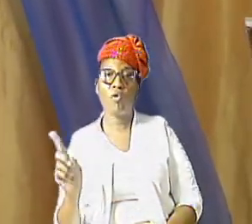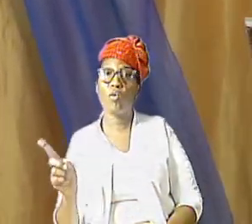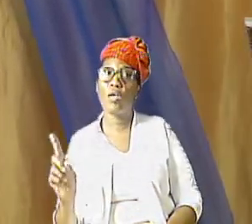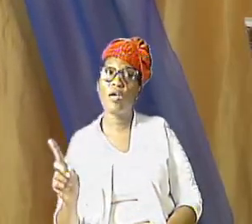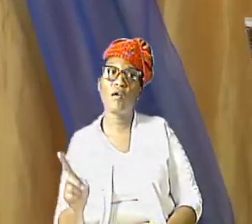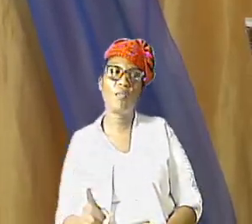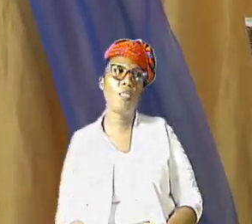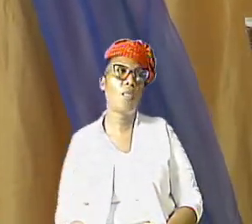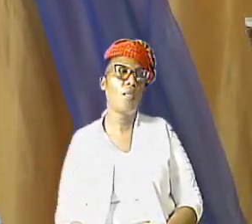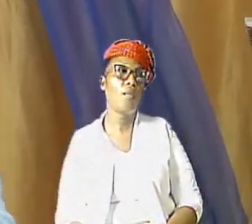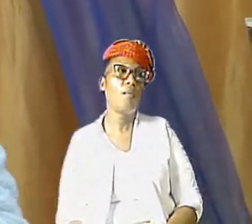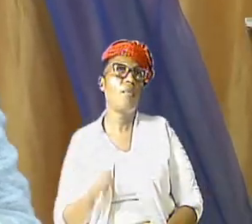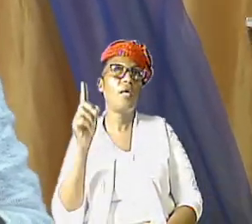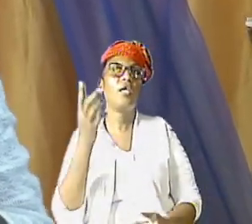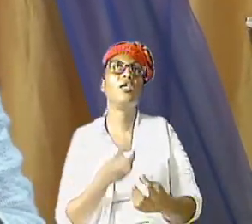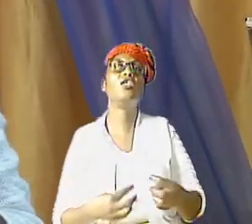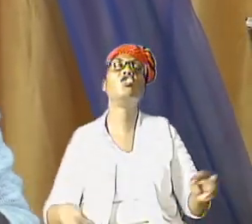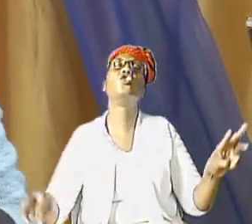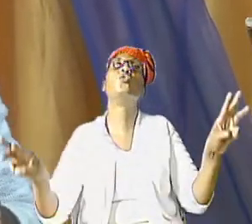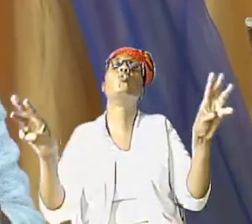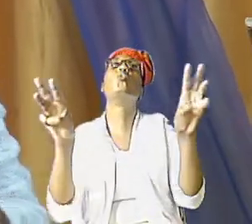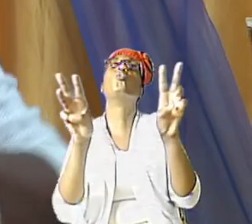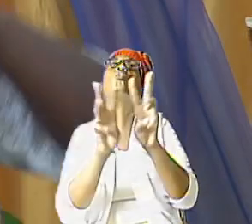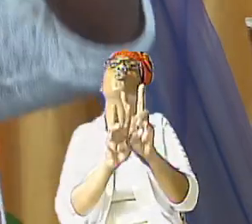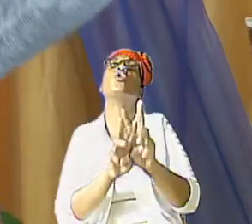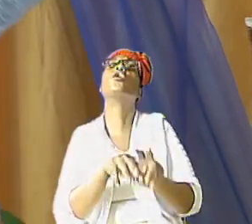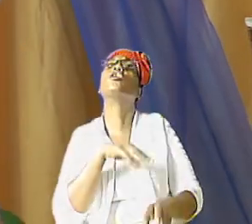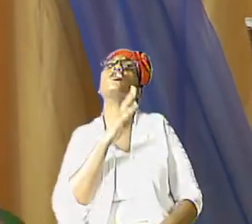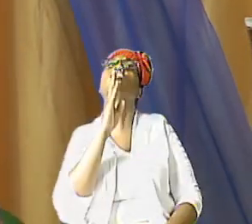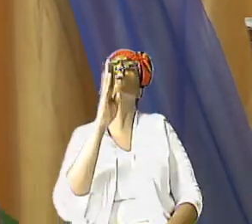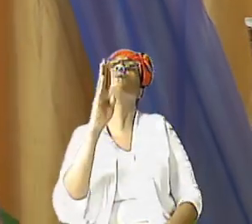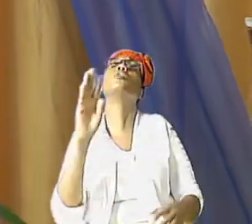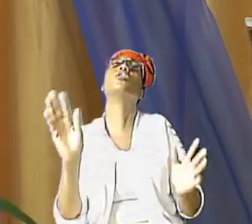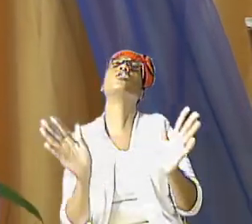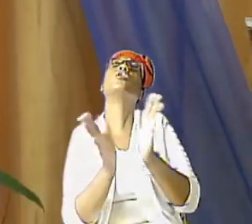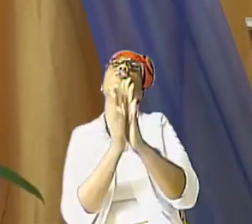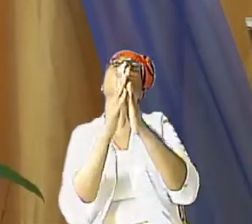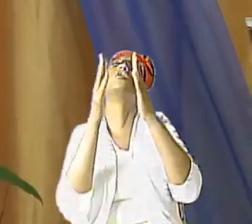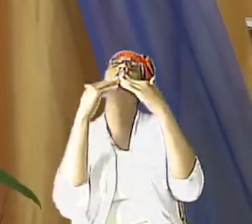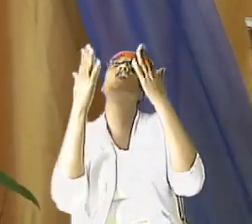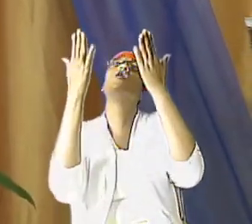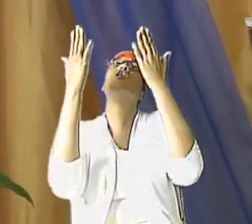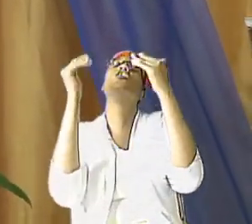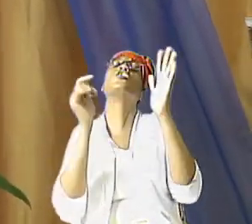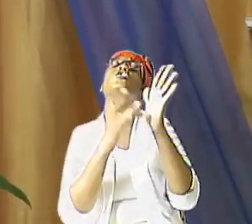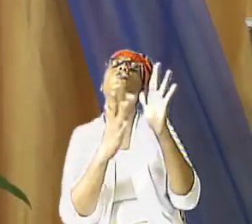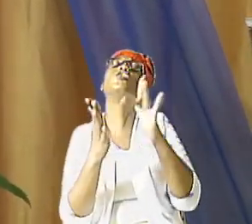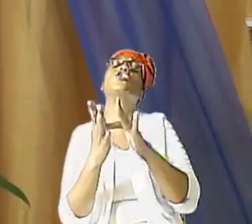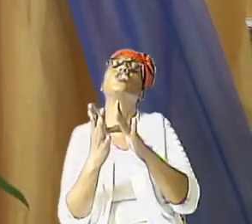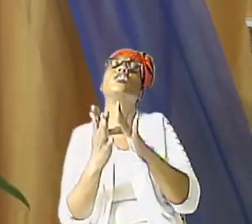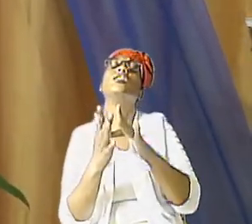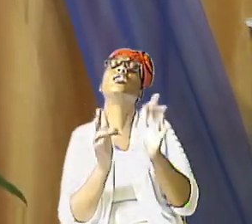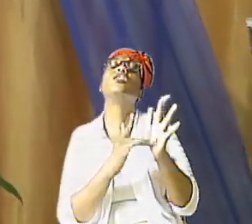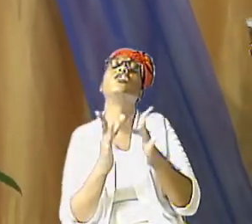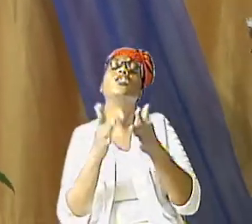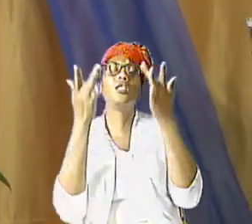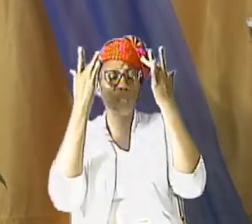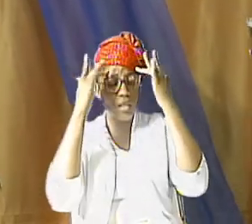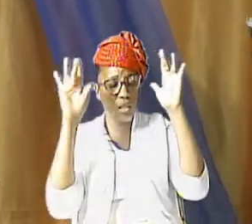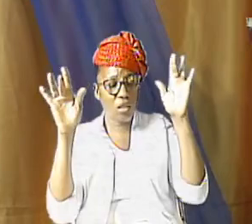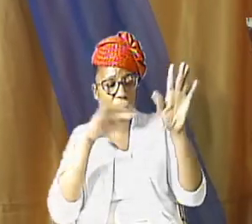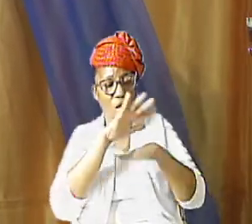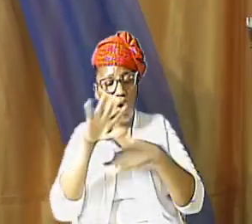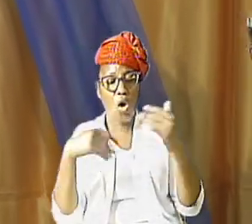Hallelujah. He's worthy. He's worthy. He's worthy. He's worthy. Thank you, Jesus. He's excellent. He's